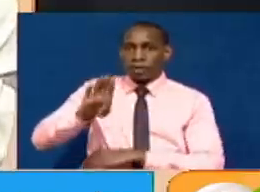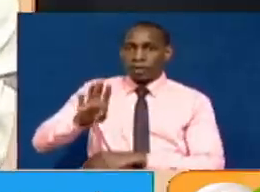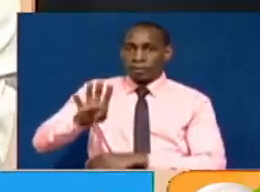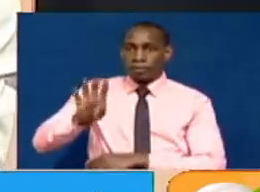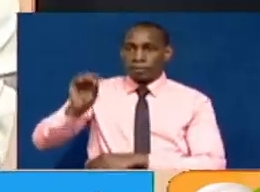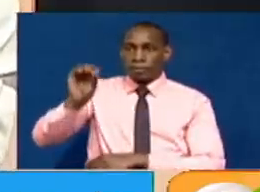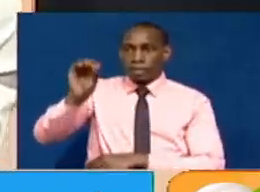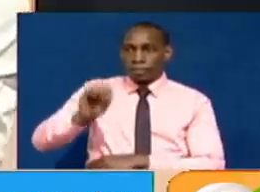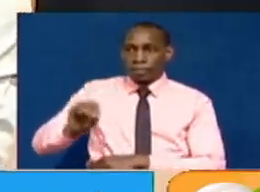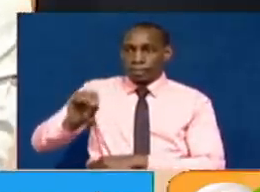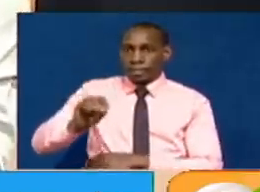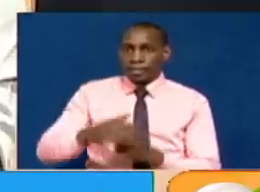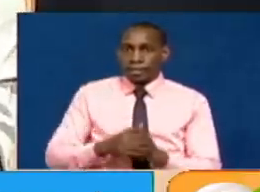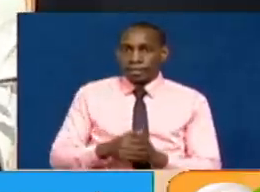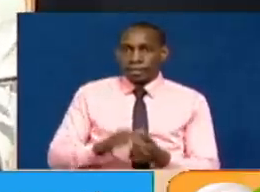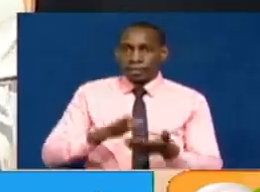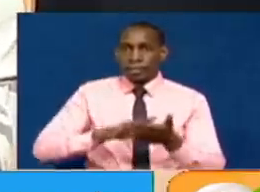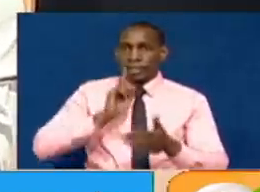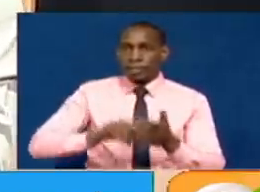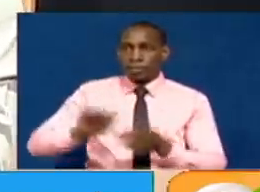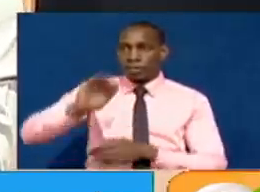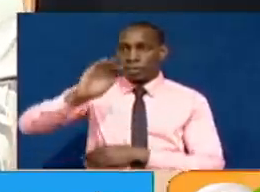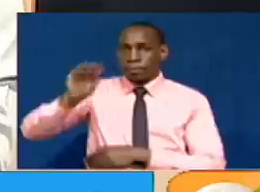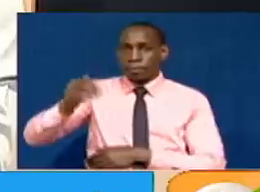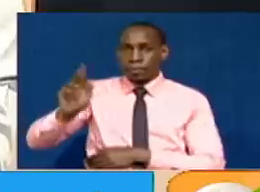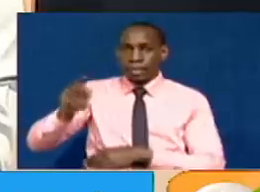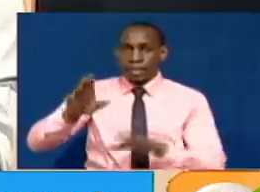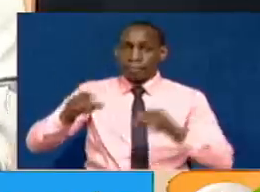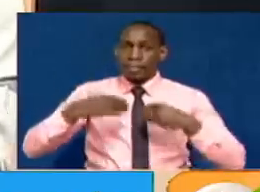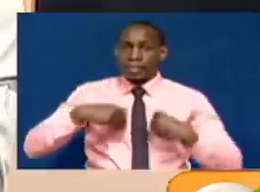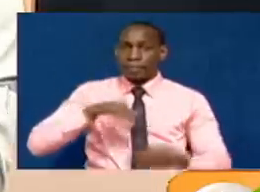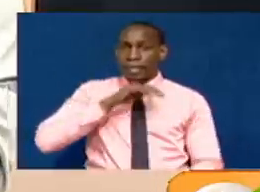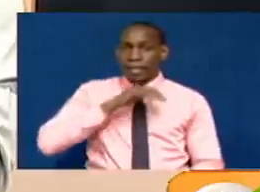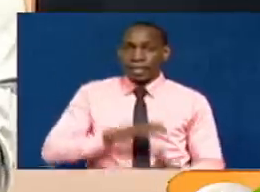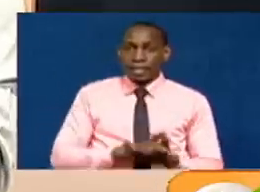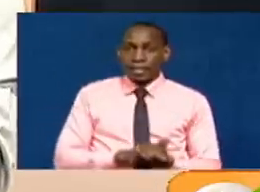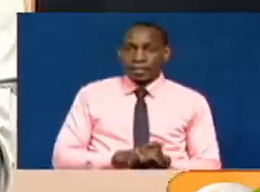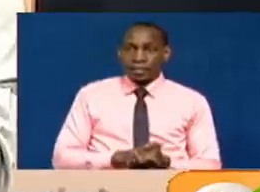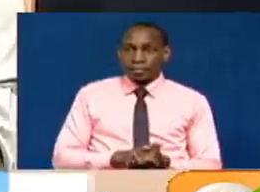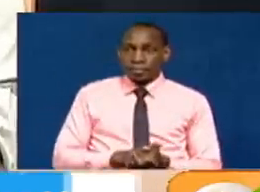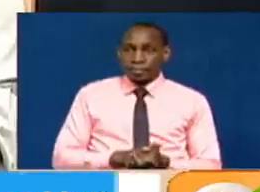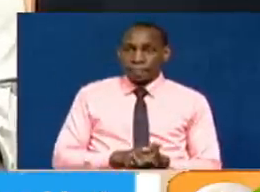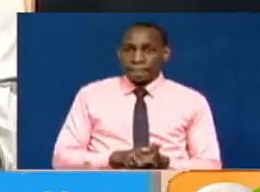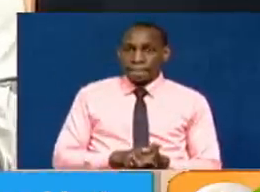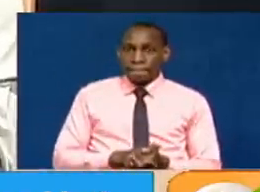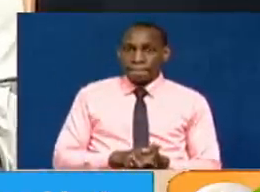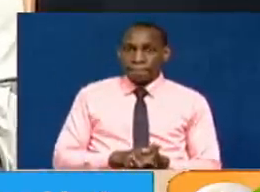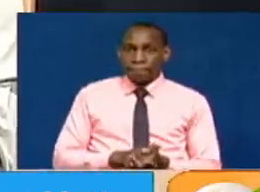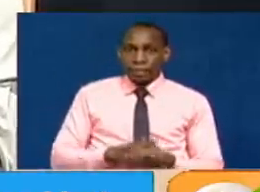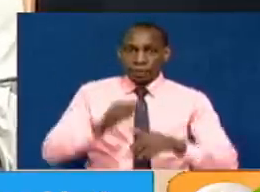40%, and basically saying the mountain had accepted Raila Odinga. And this was at the height of